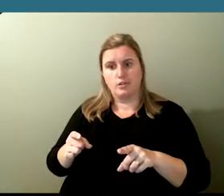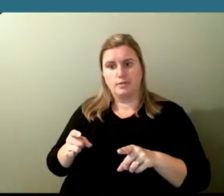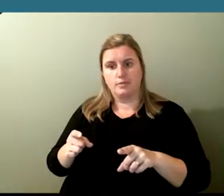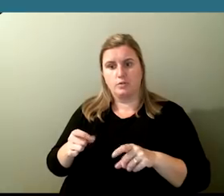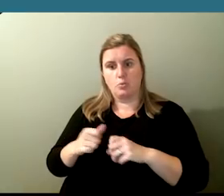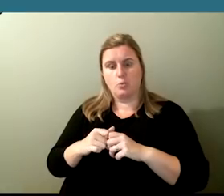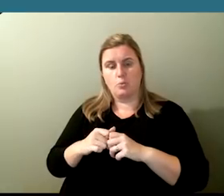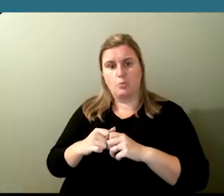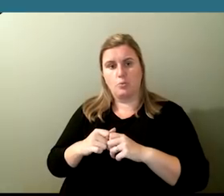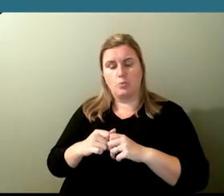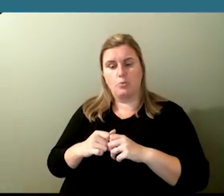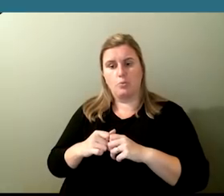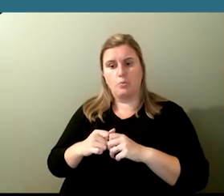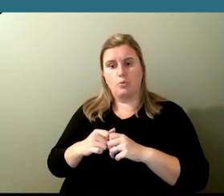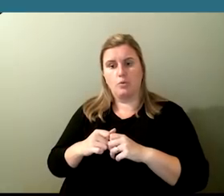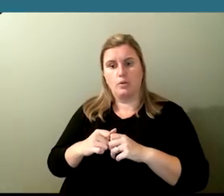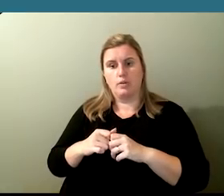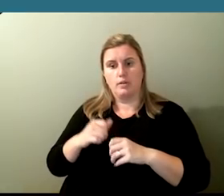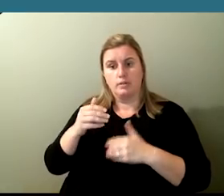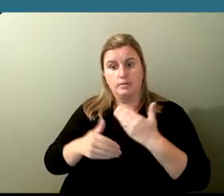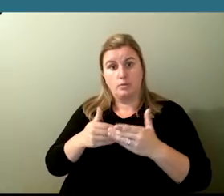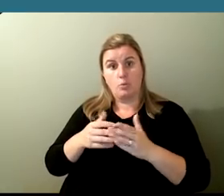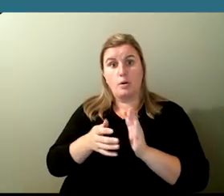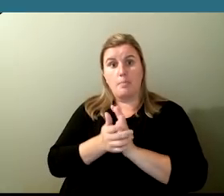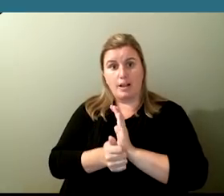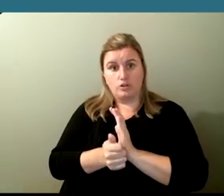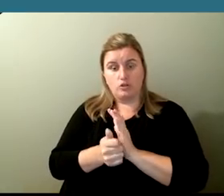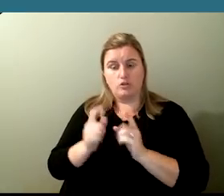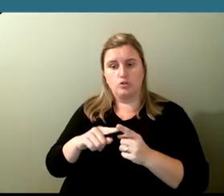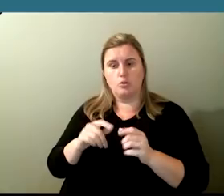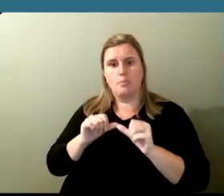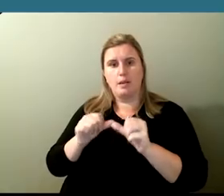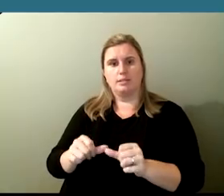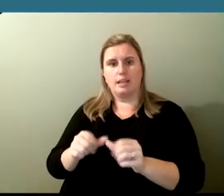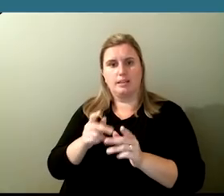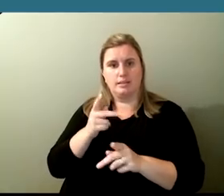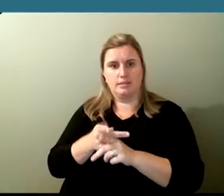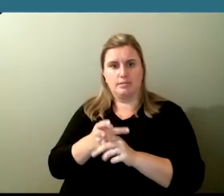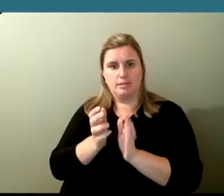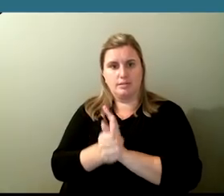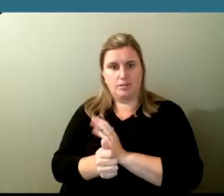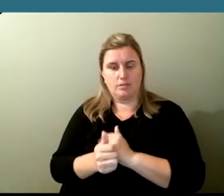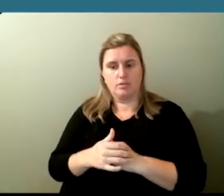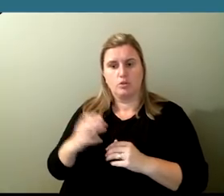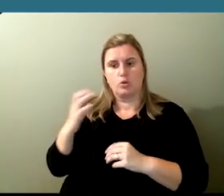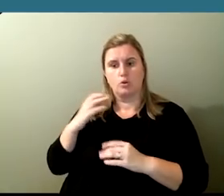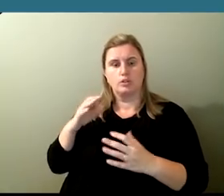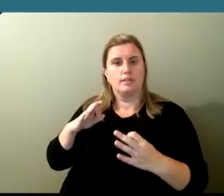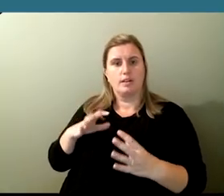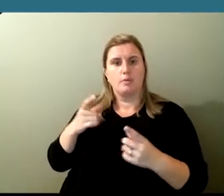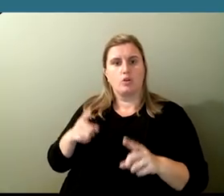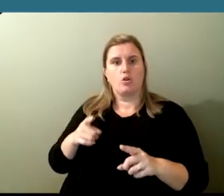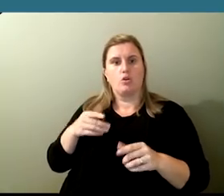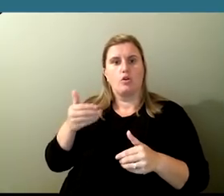once discrete trial steps were mastered in order to maintain the skill. Coaching and feedback occurred over